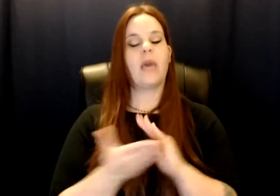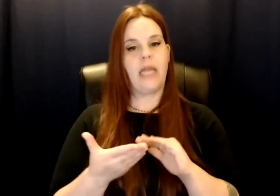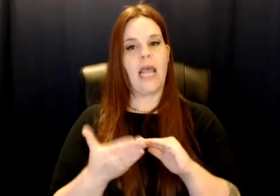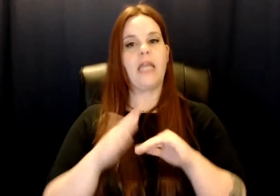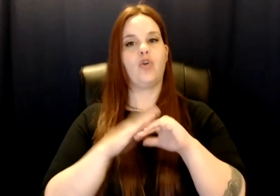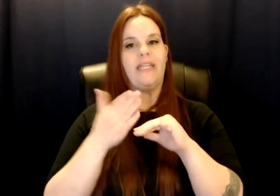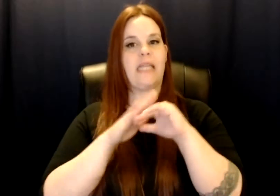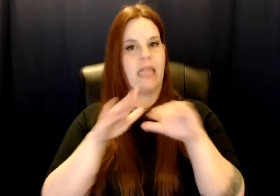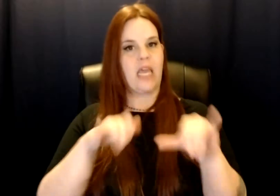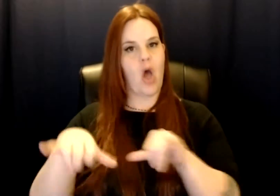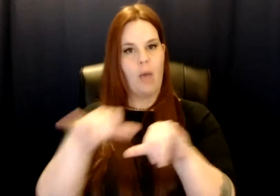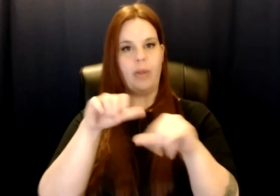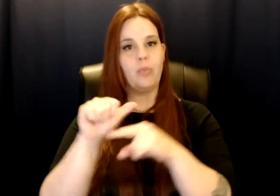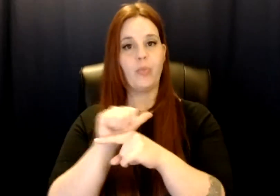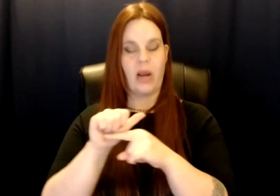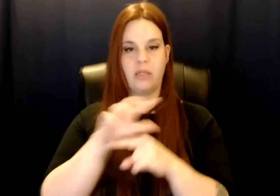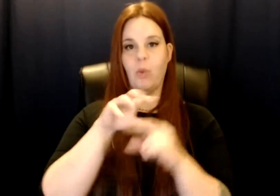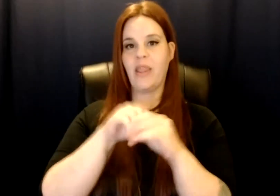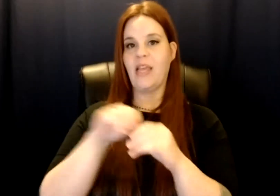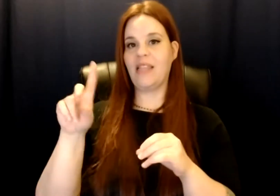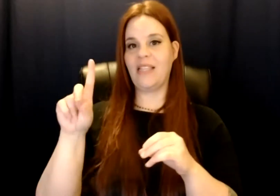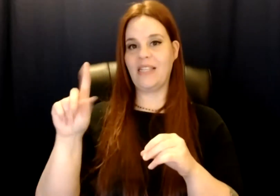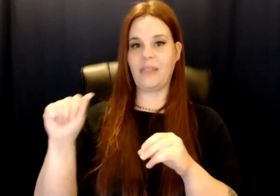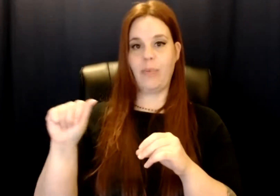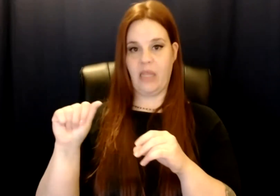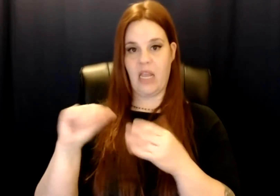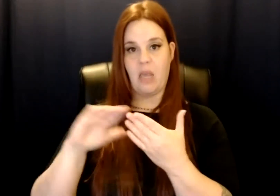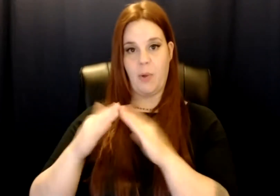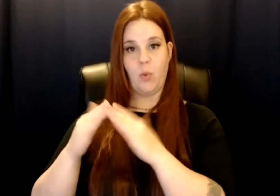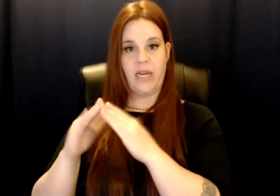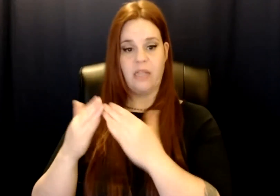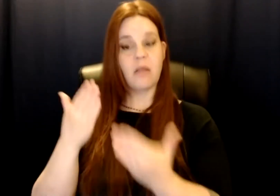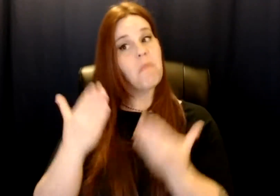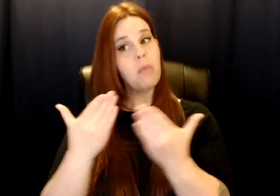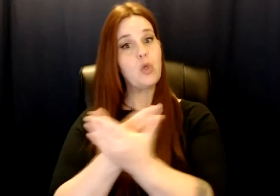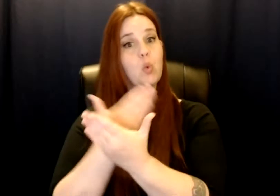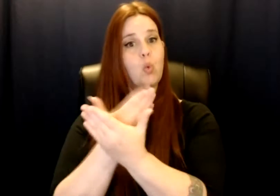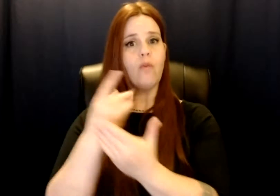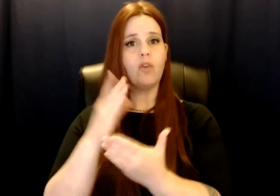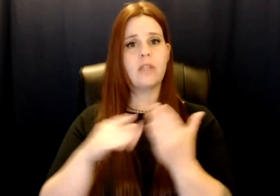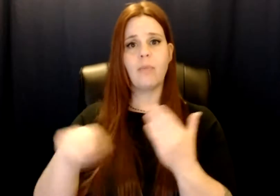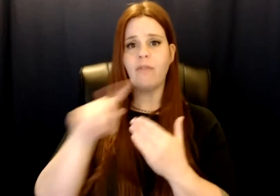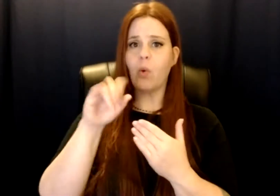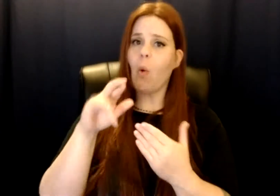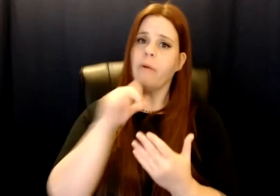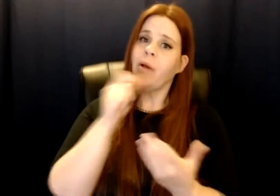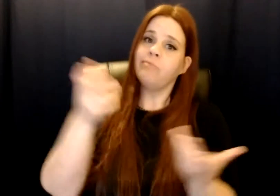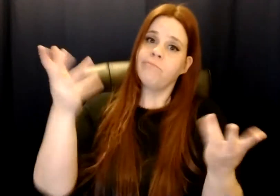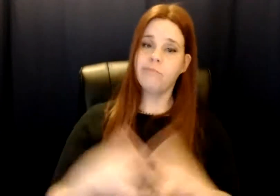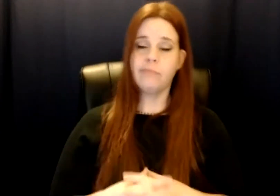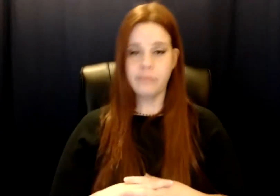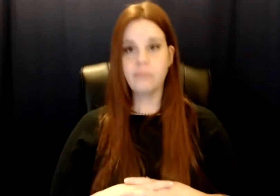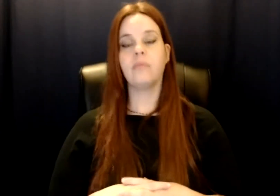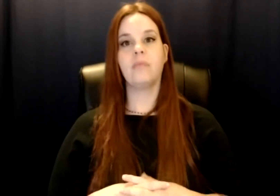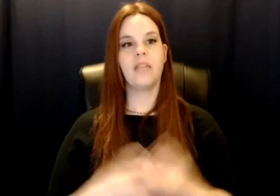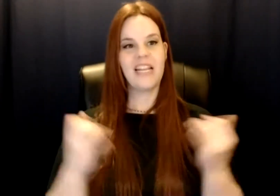in the disability studies circles, and it may be new to some of you and or not to others. Now we're